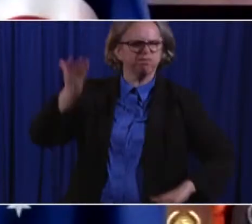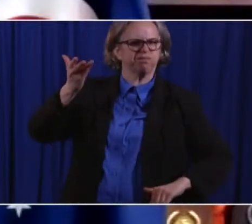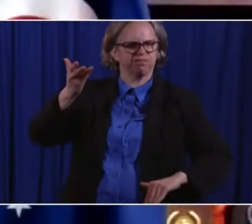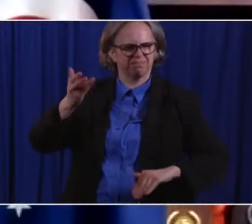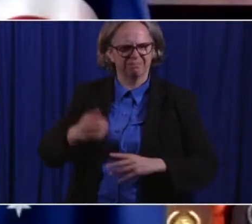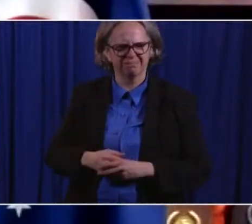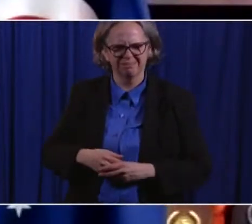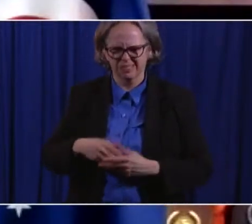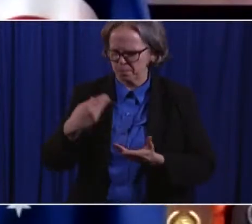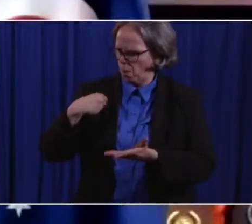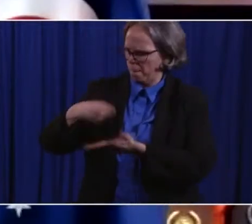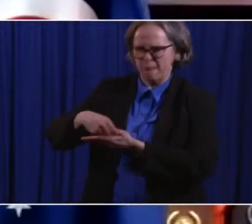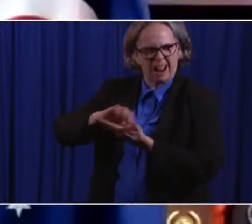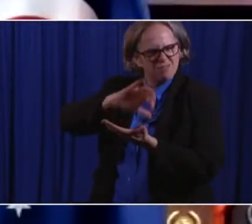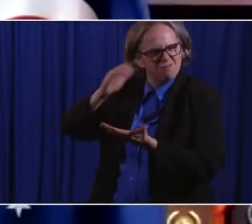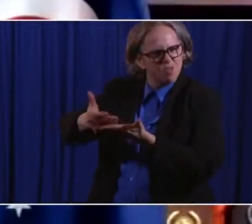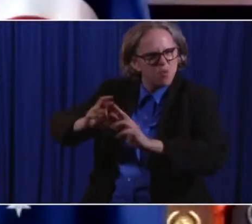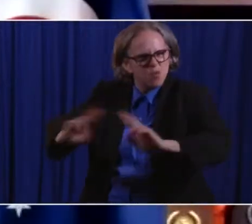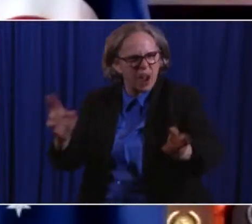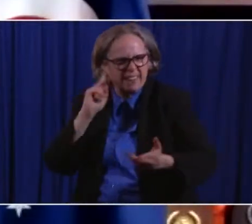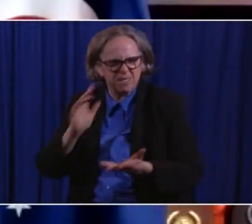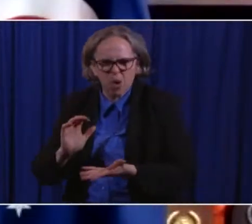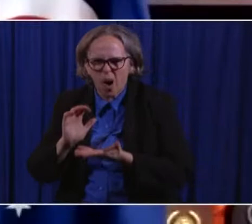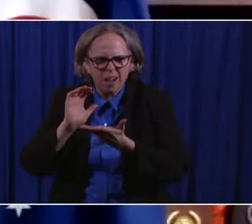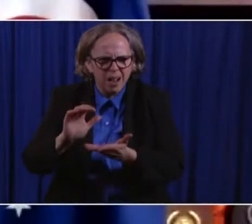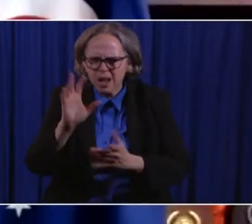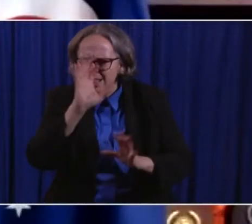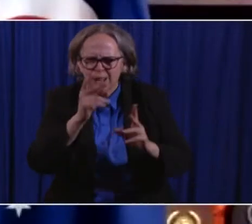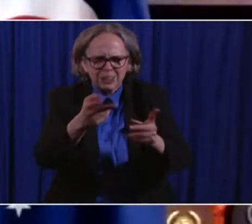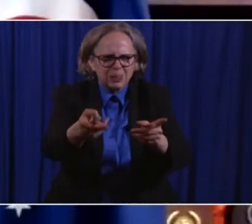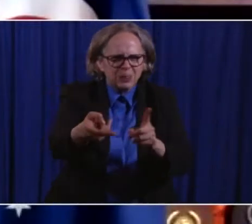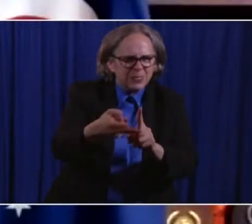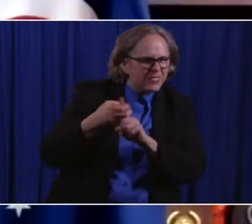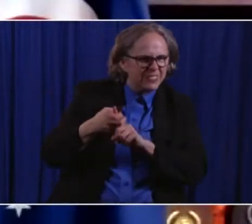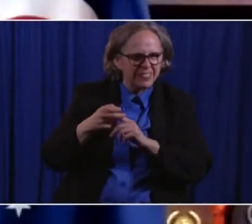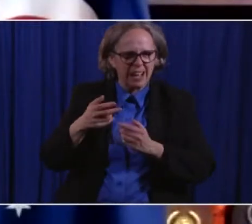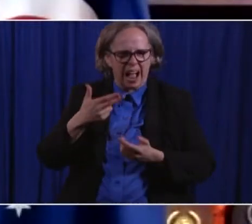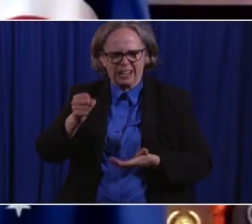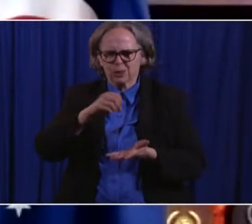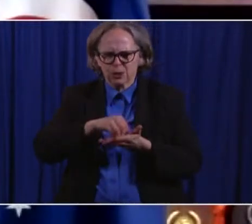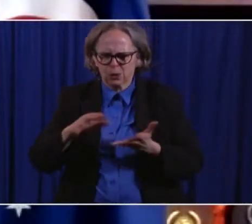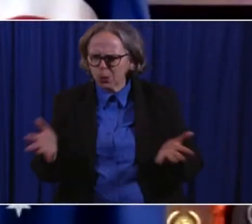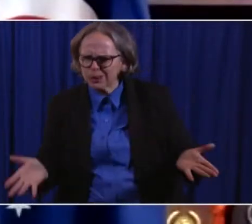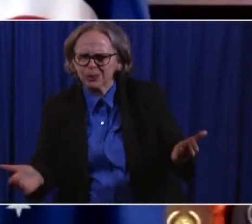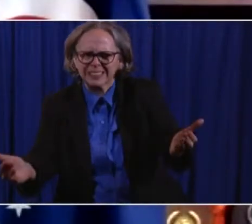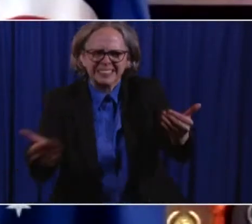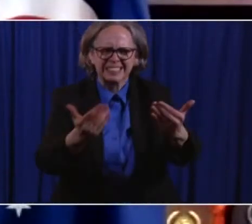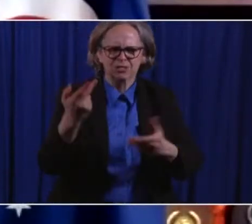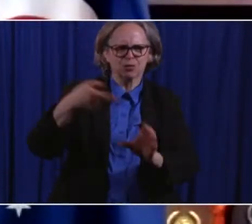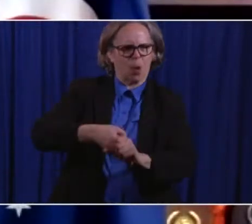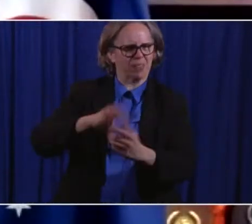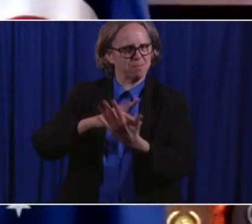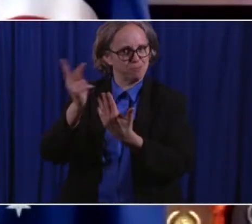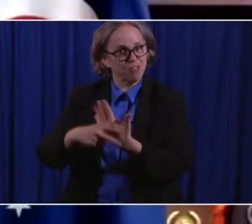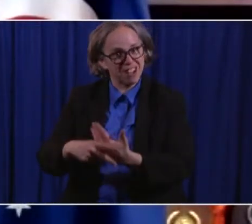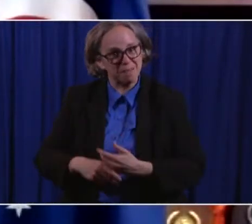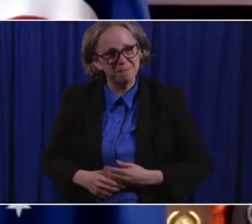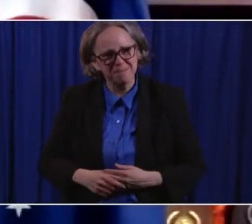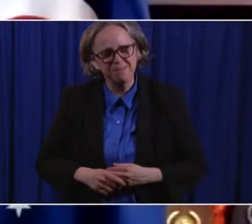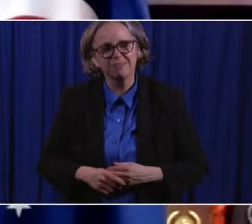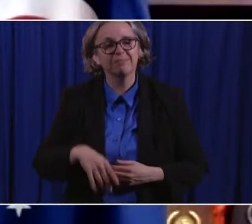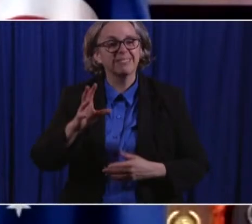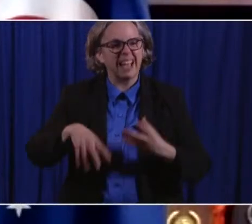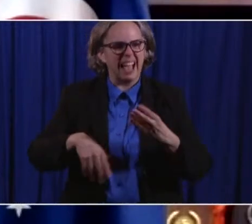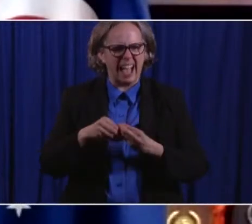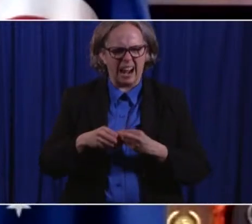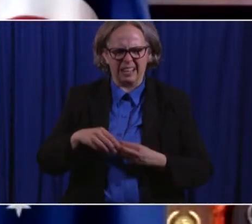First Scholarship and the other programs that we have to help people earn those STEM skills. Additionally, on the BMV project, a